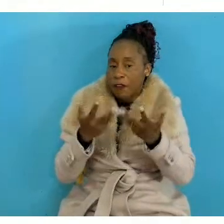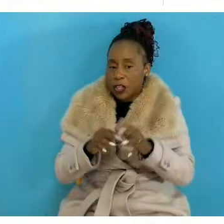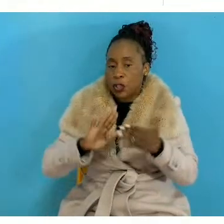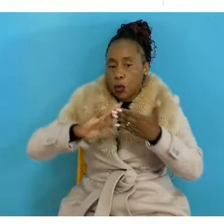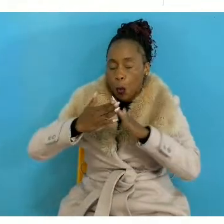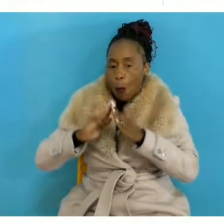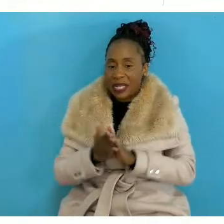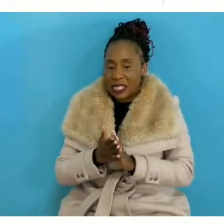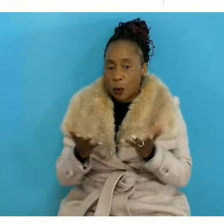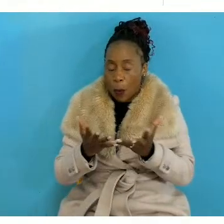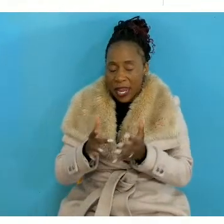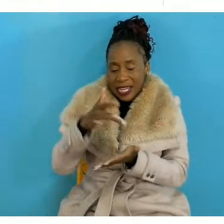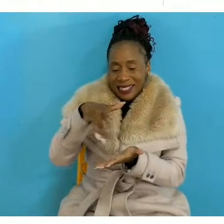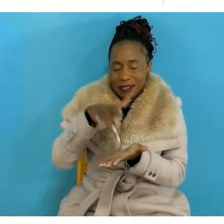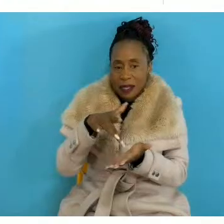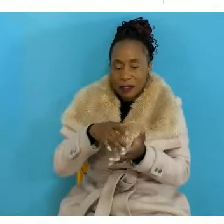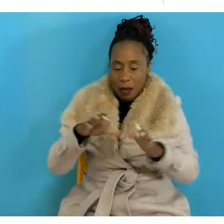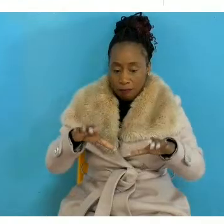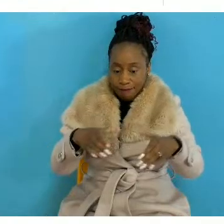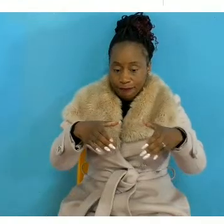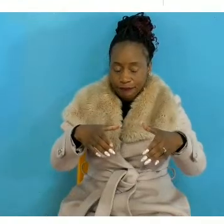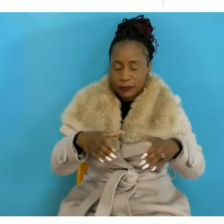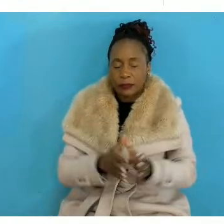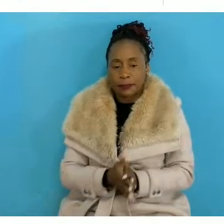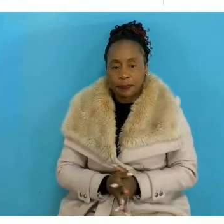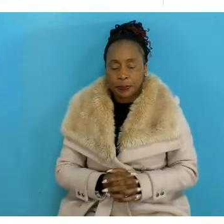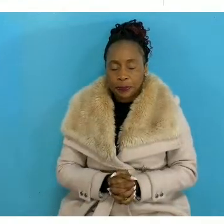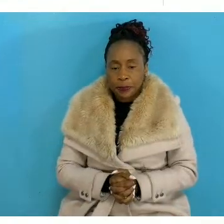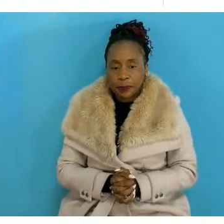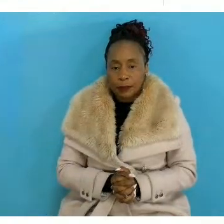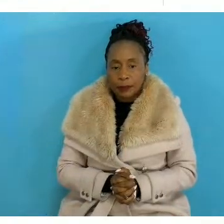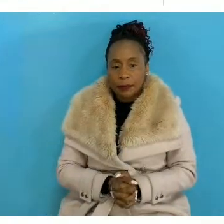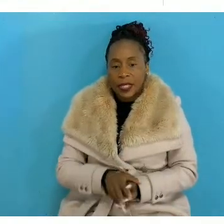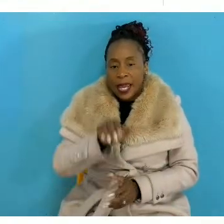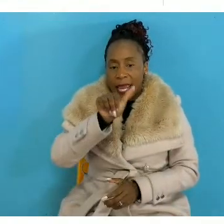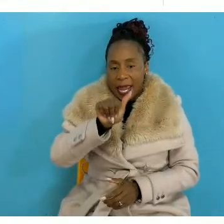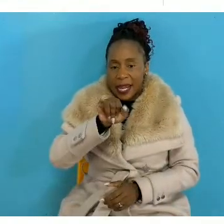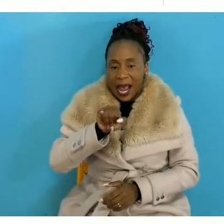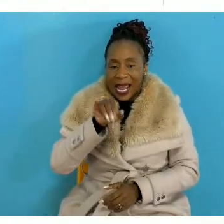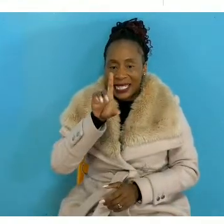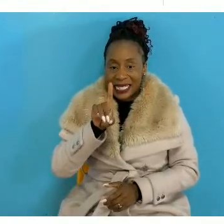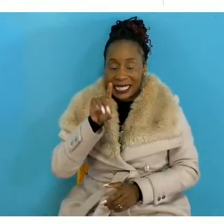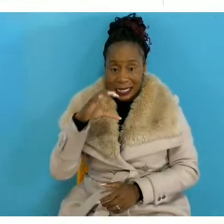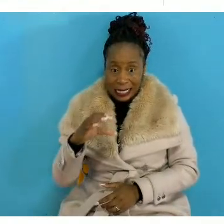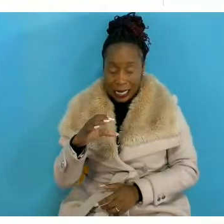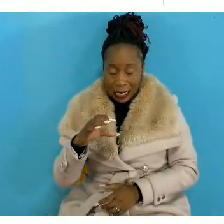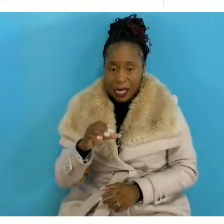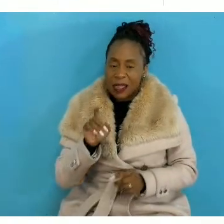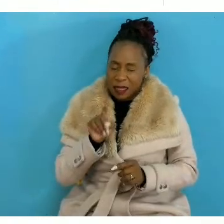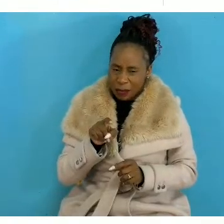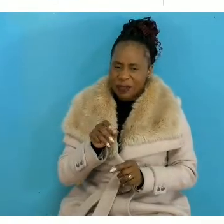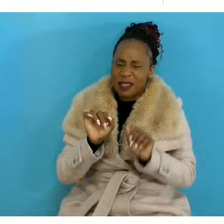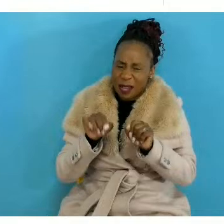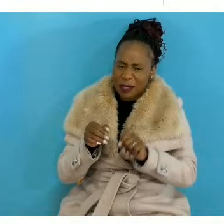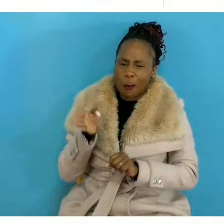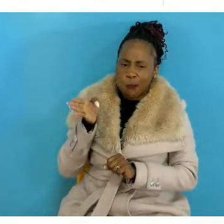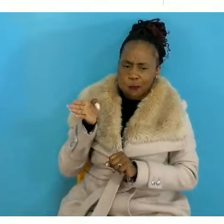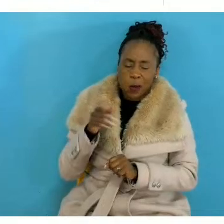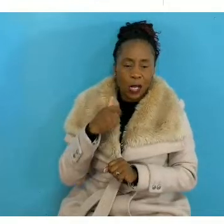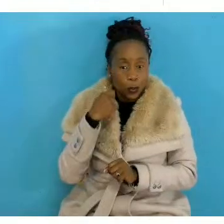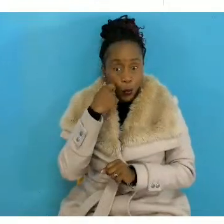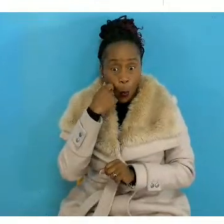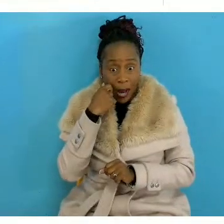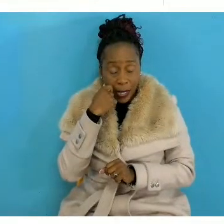communities in the Central Corridor, Chair. Chair, the AIDC, although in Tshwane, it